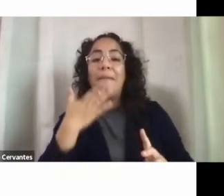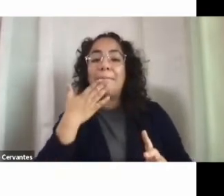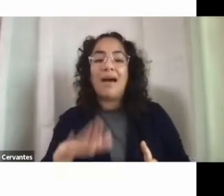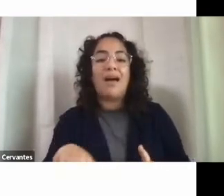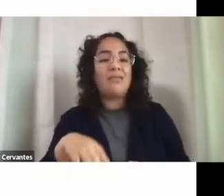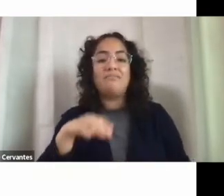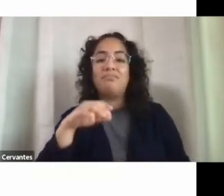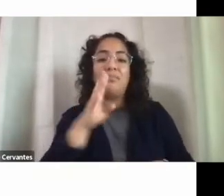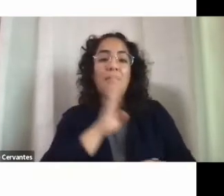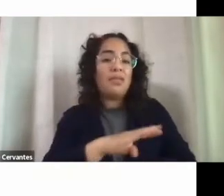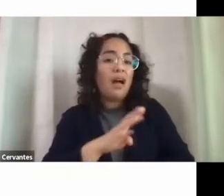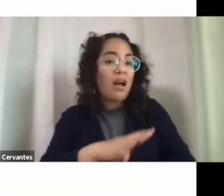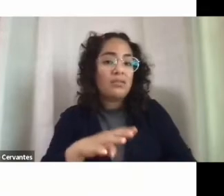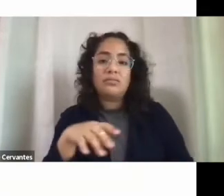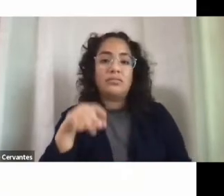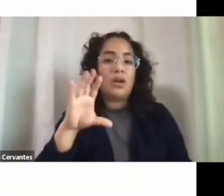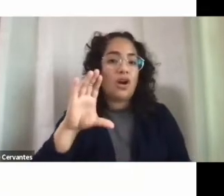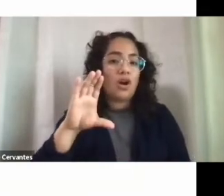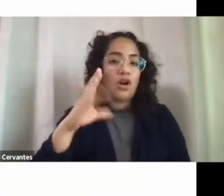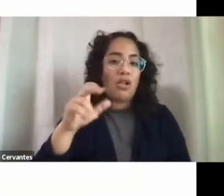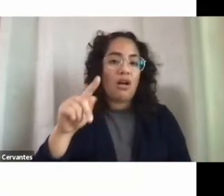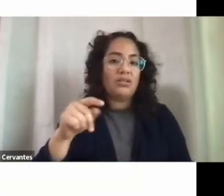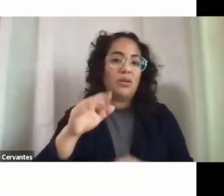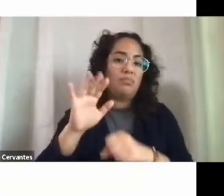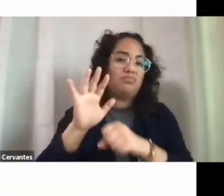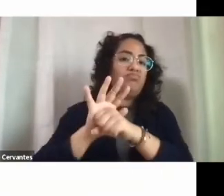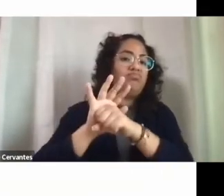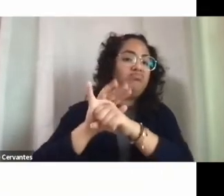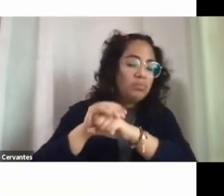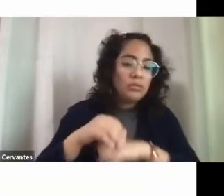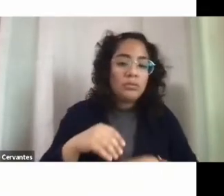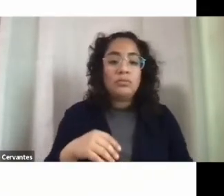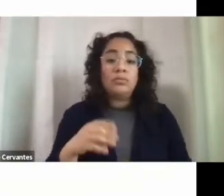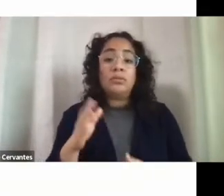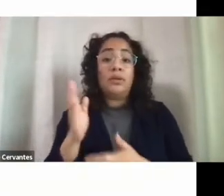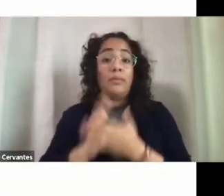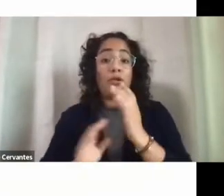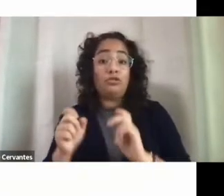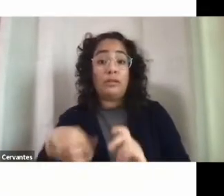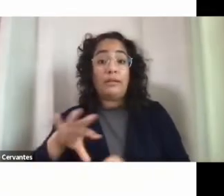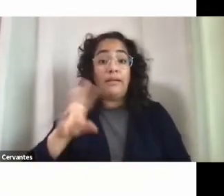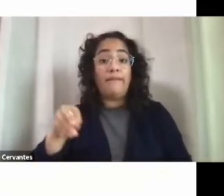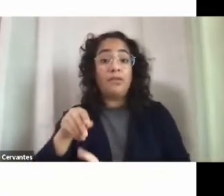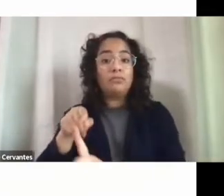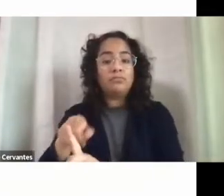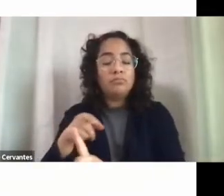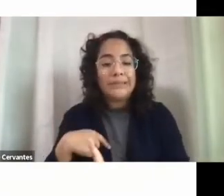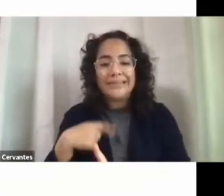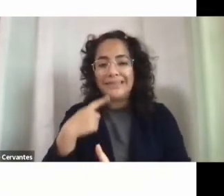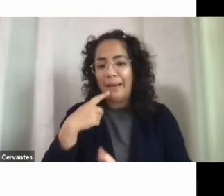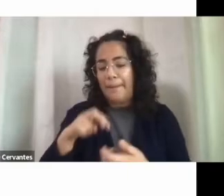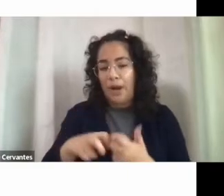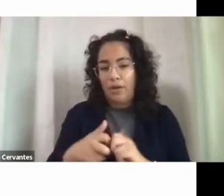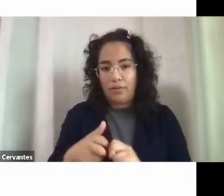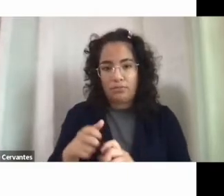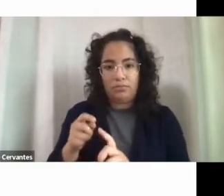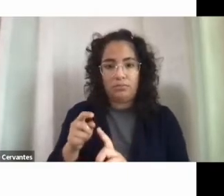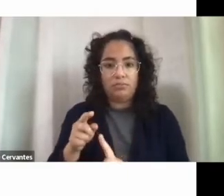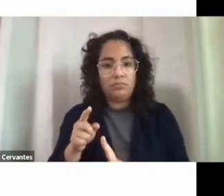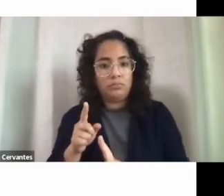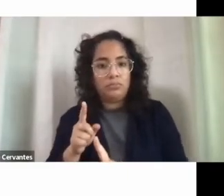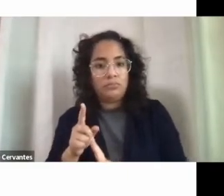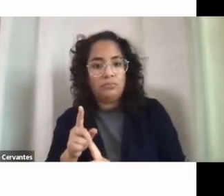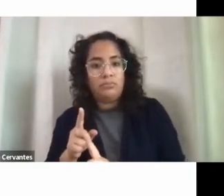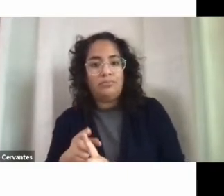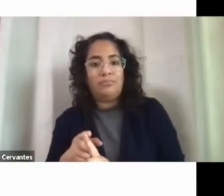South Africa that really thinks that issues relating to blood clotting on sort of a microscopic